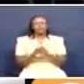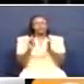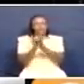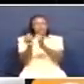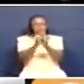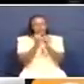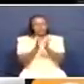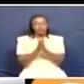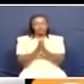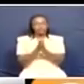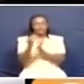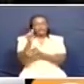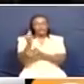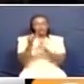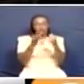Article 86,